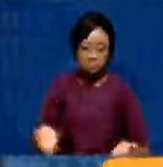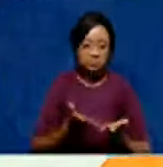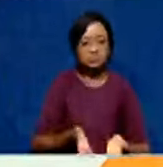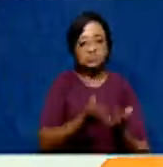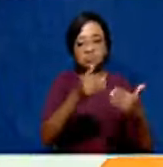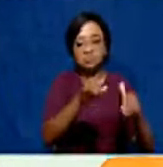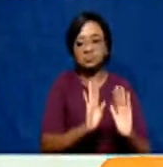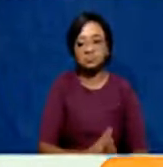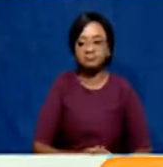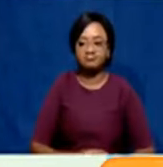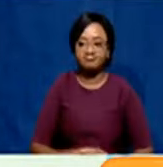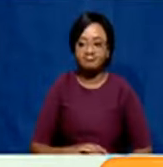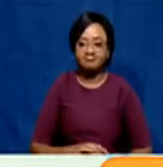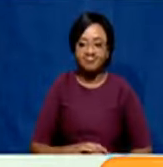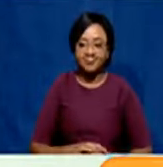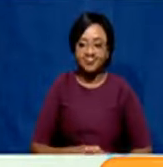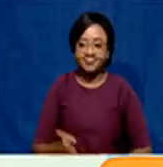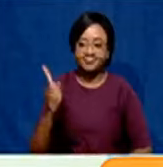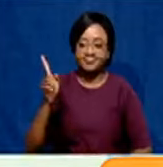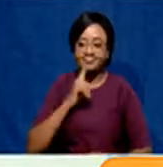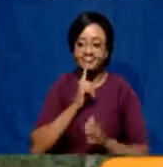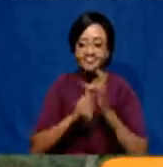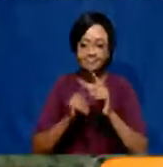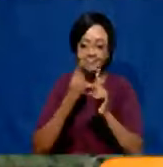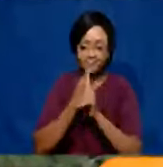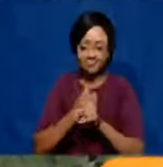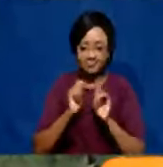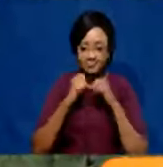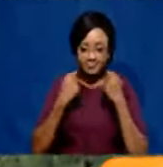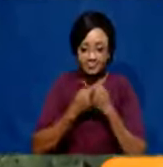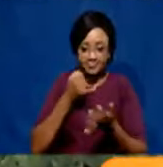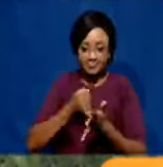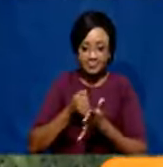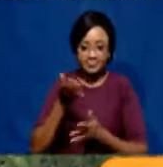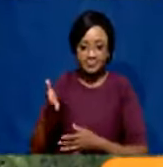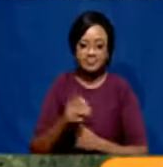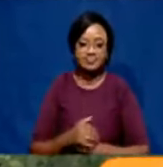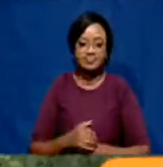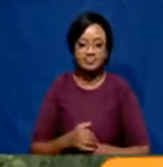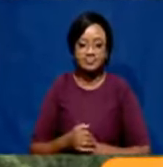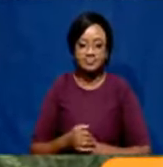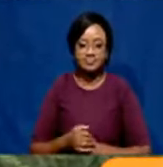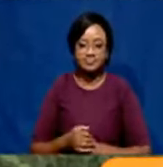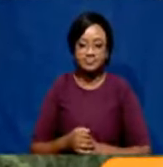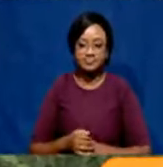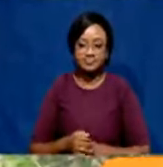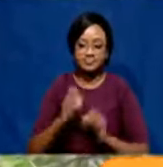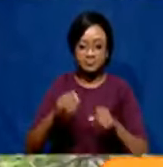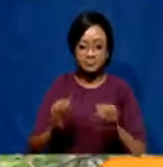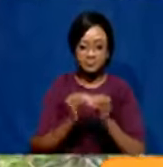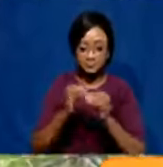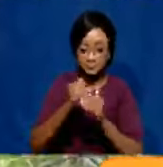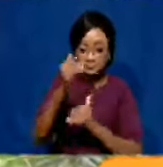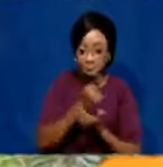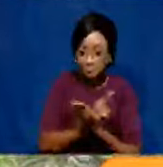kin. The pathologist said the multi-sectoral team that is involved in the Shakahola exercise will be meeting in the coming week